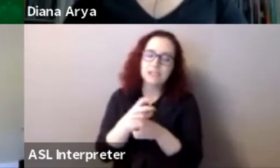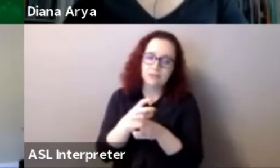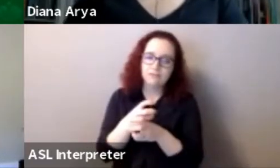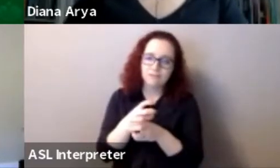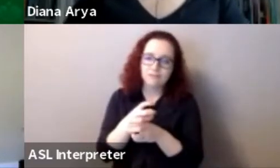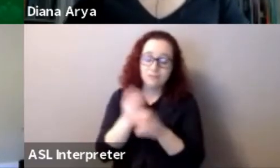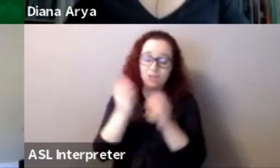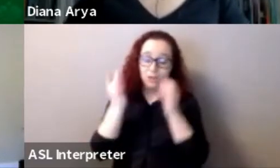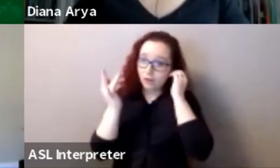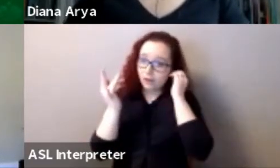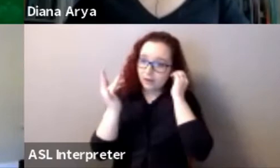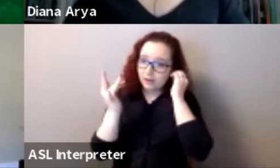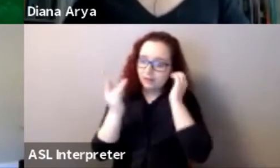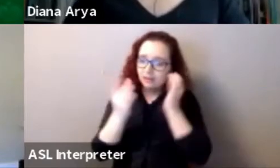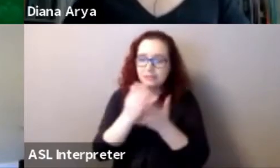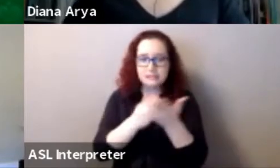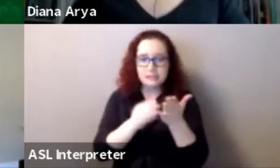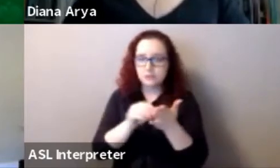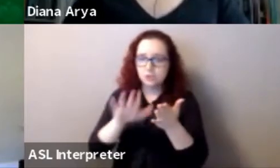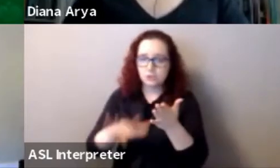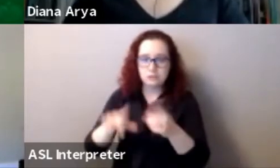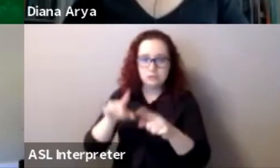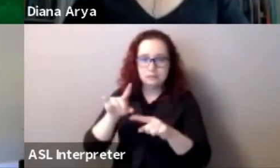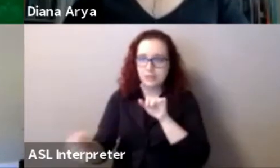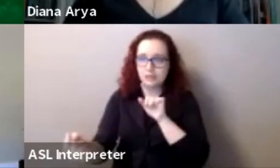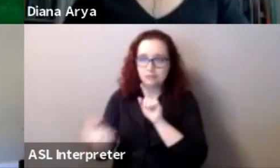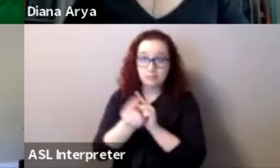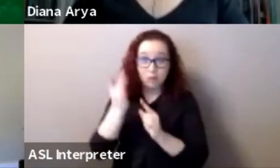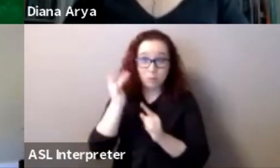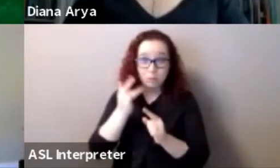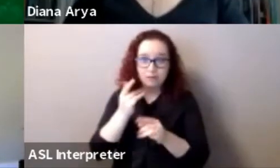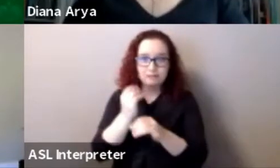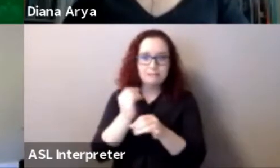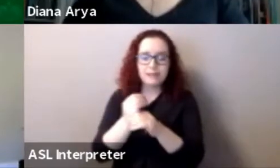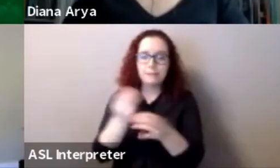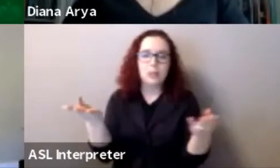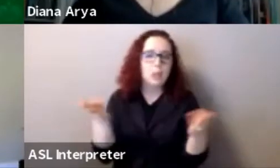students cannot even come to the office because the campus is closed.